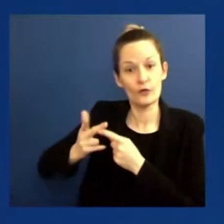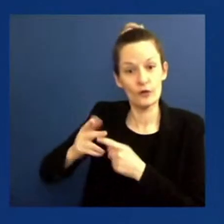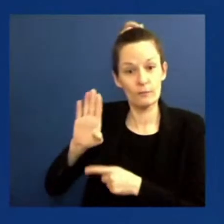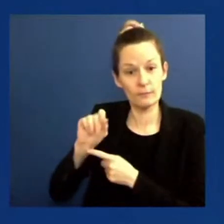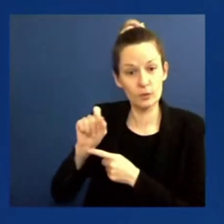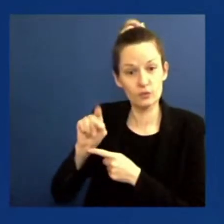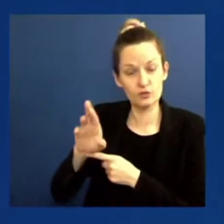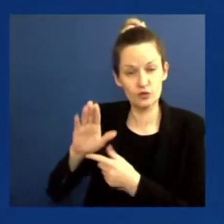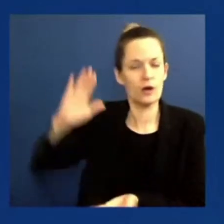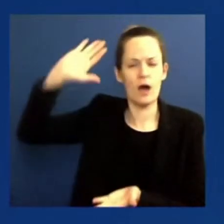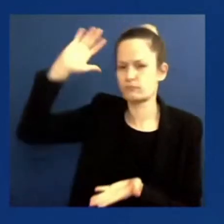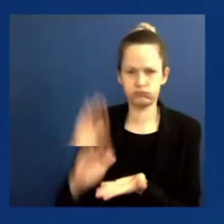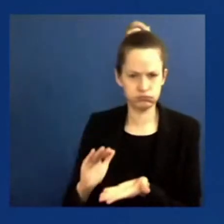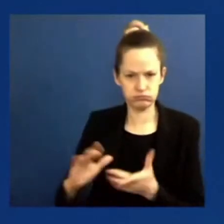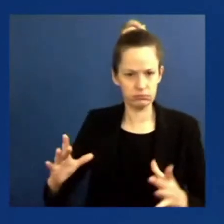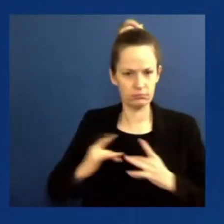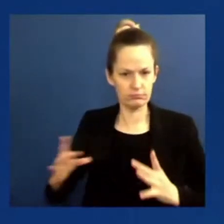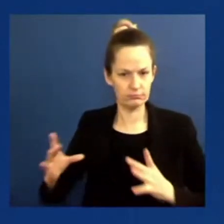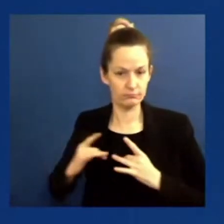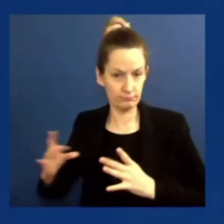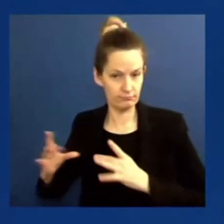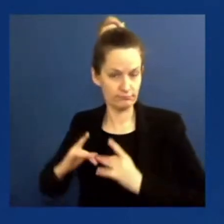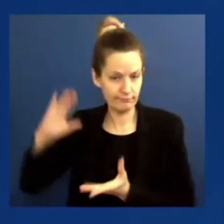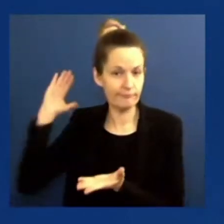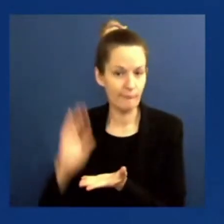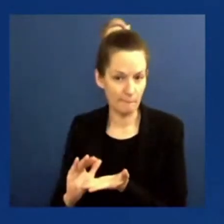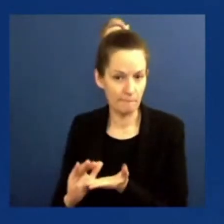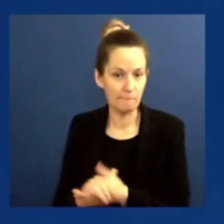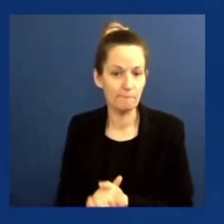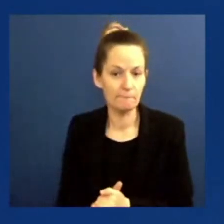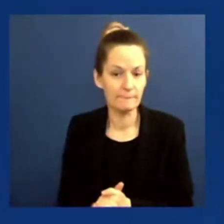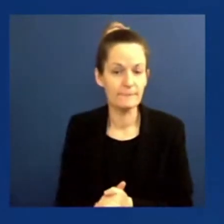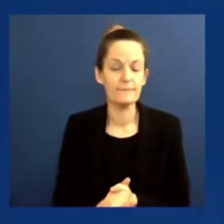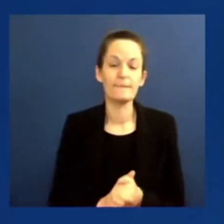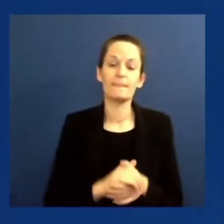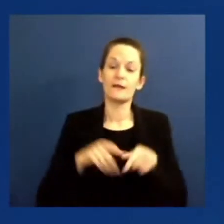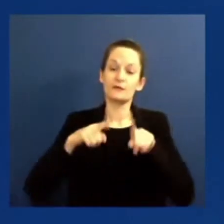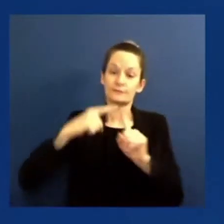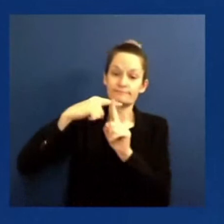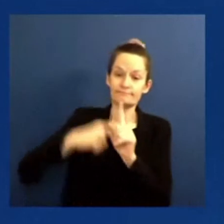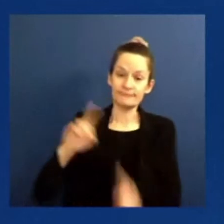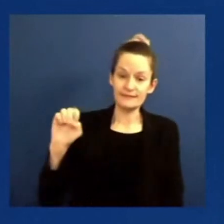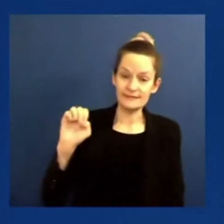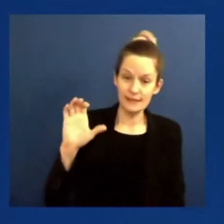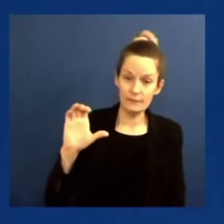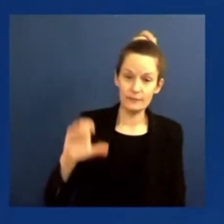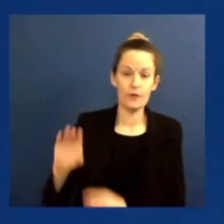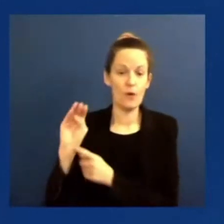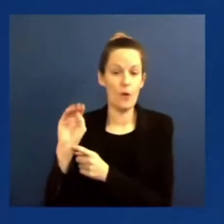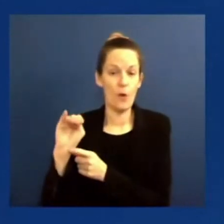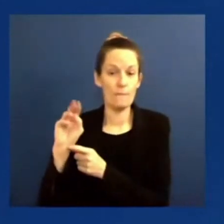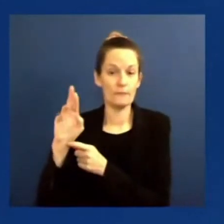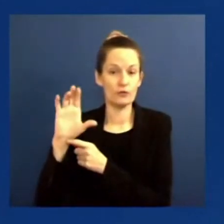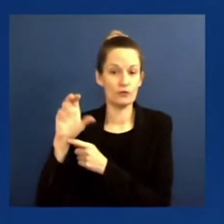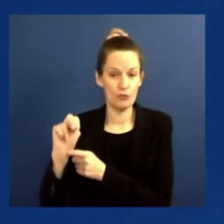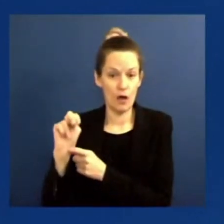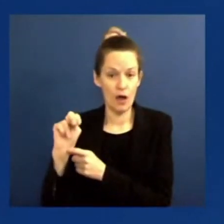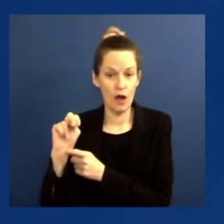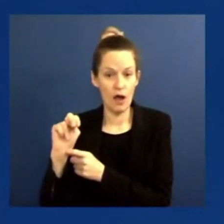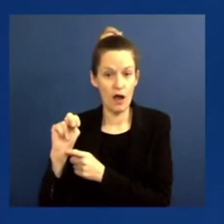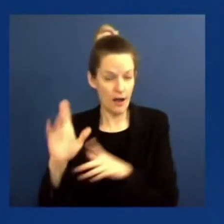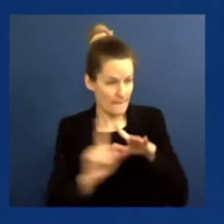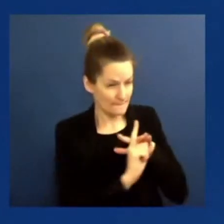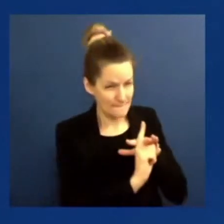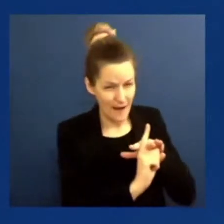graph. During December, when Omicron was first emerging, unvaccinated adults had a 5 times higher risk